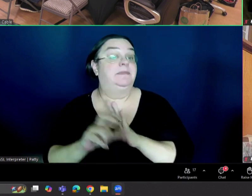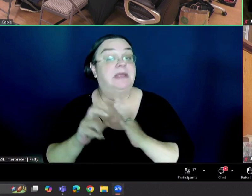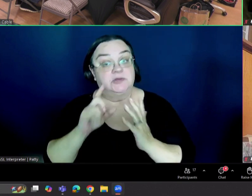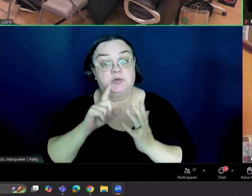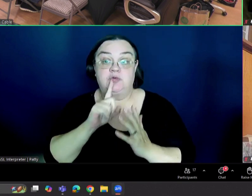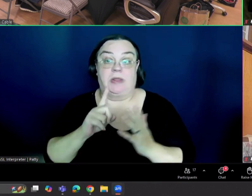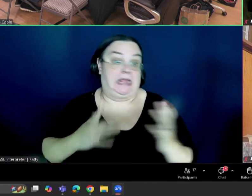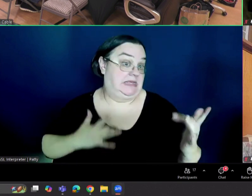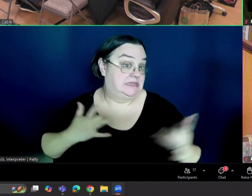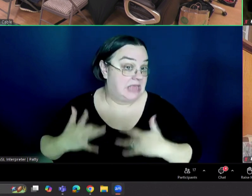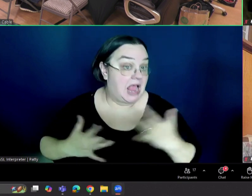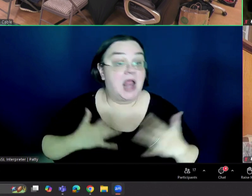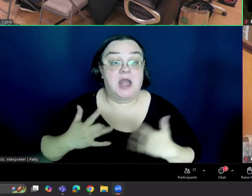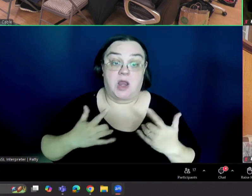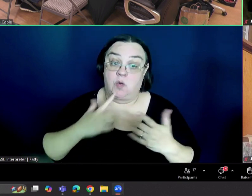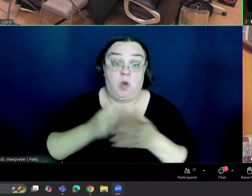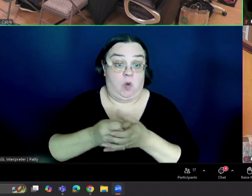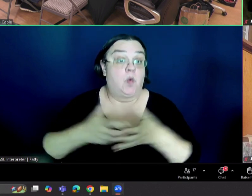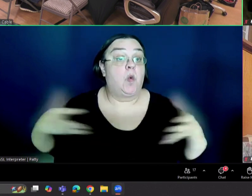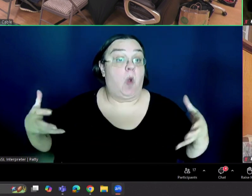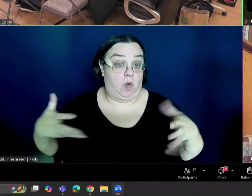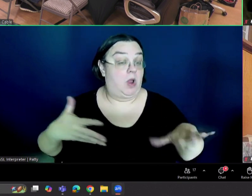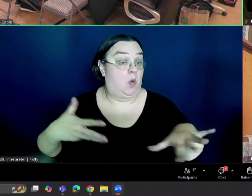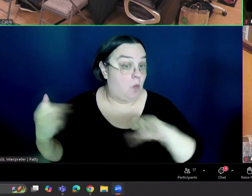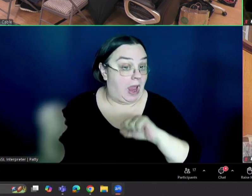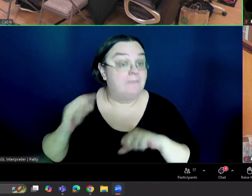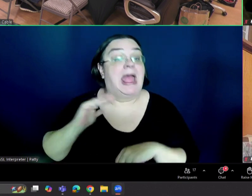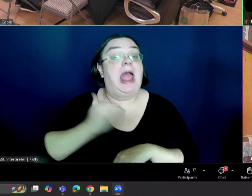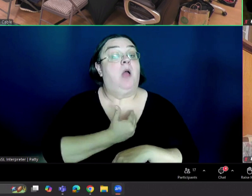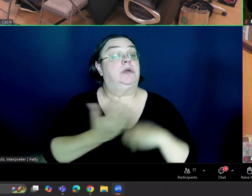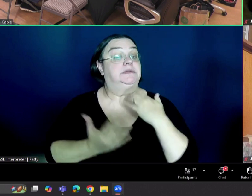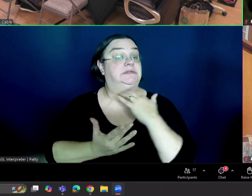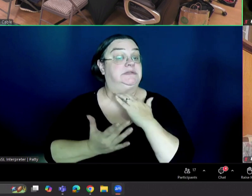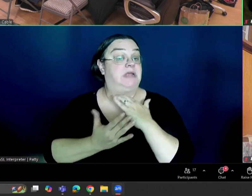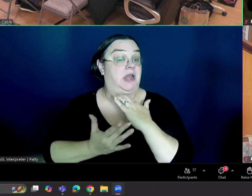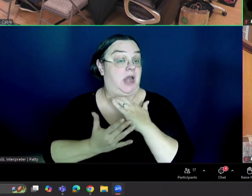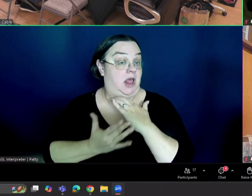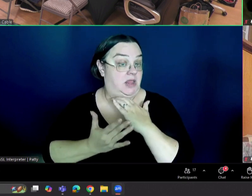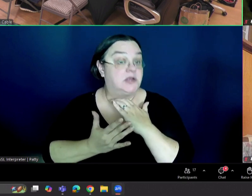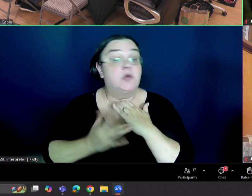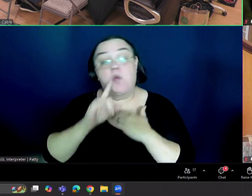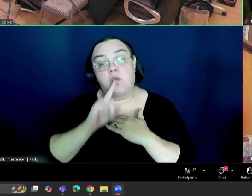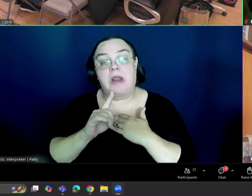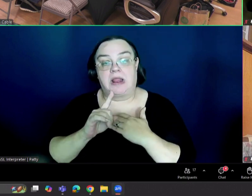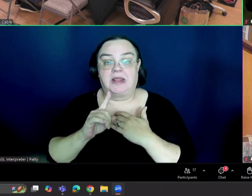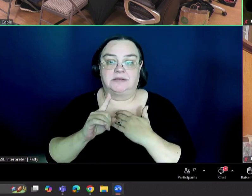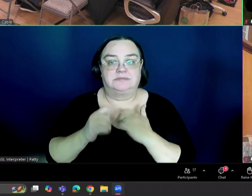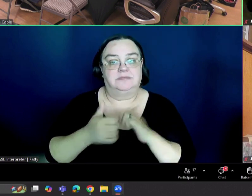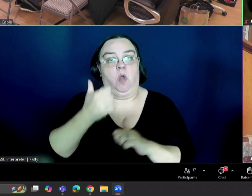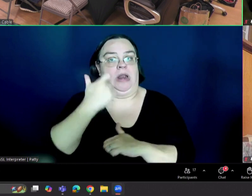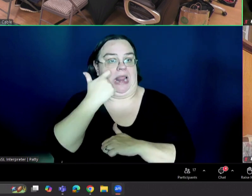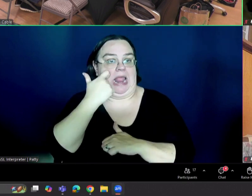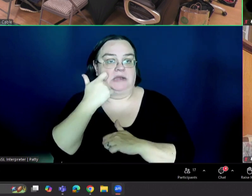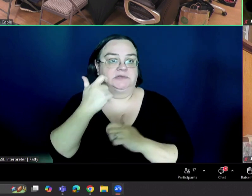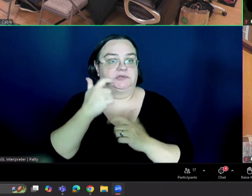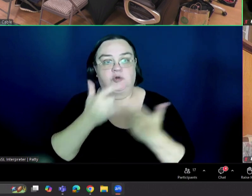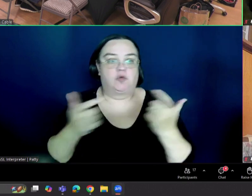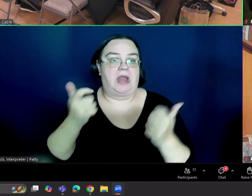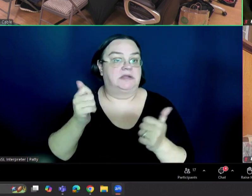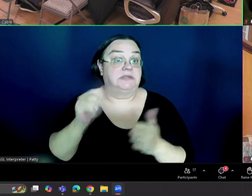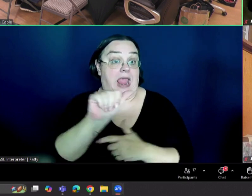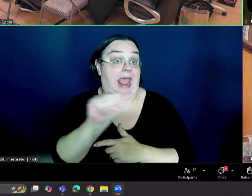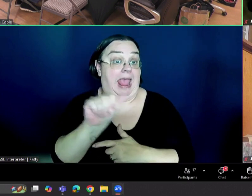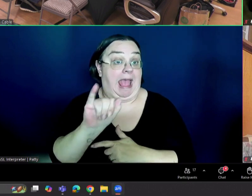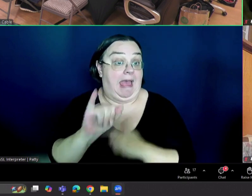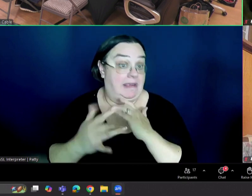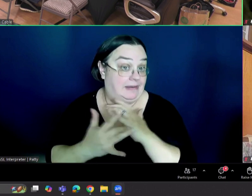we're rapidly growing. Our technology is really the latest and greatest of AI technology. What we can